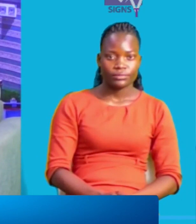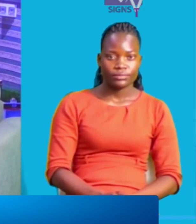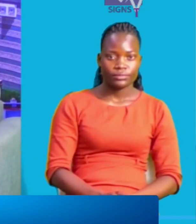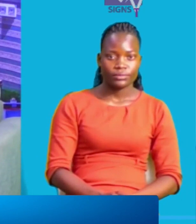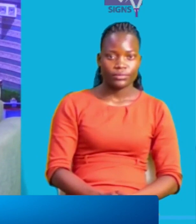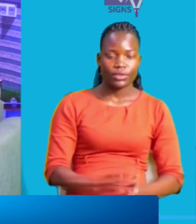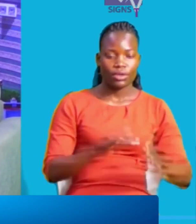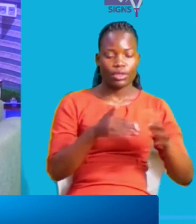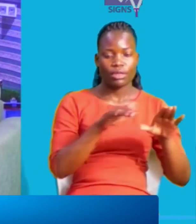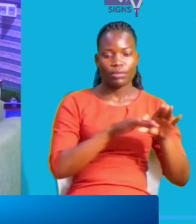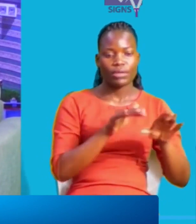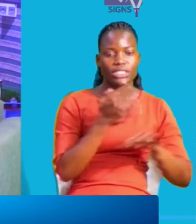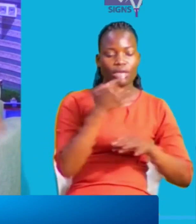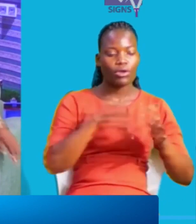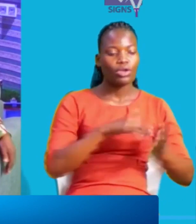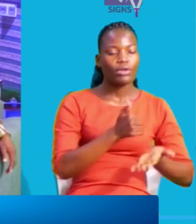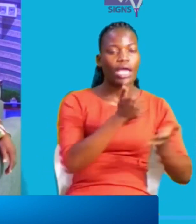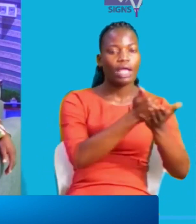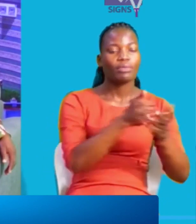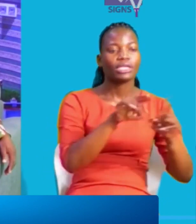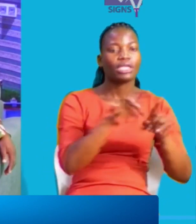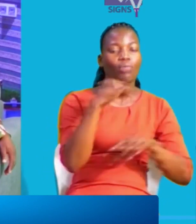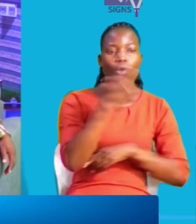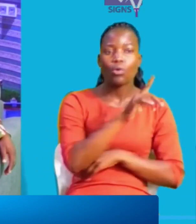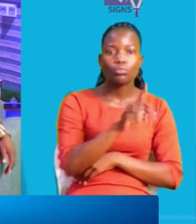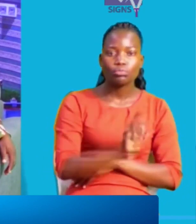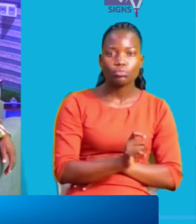Ama some members of the tuliza, wewe unamsaidia kama nani?